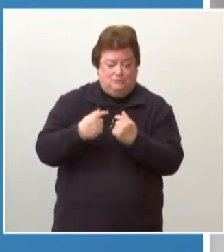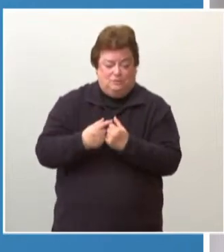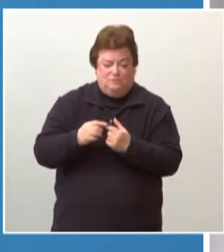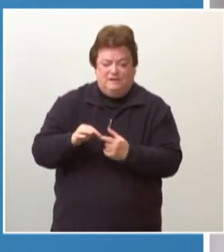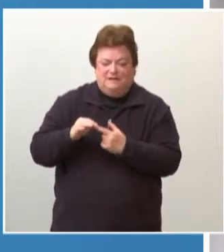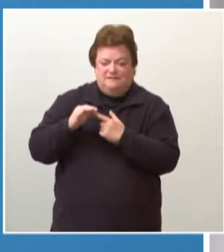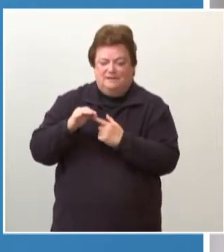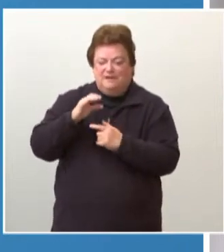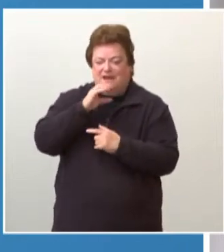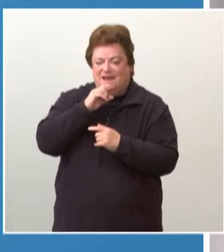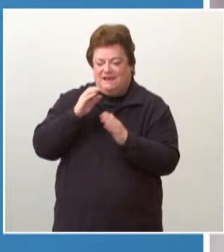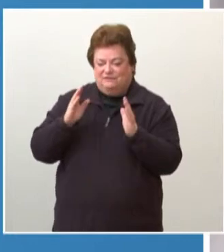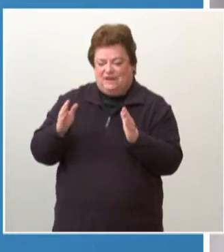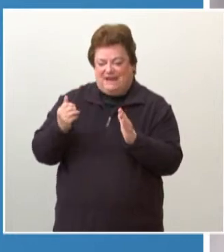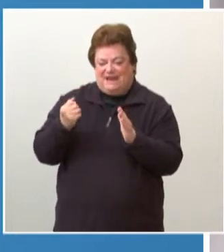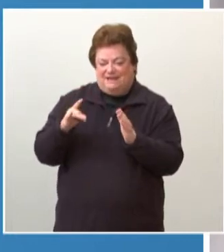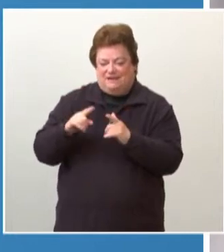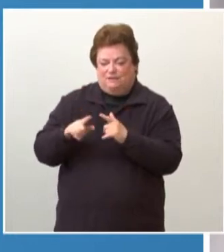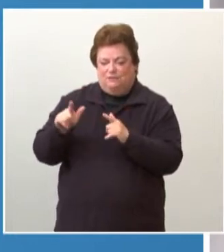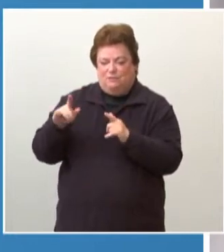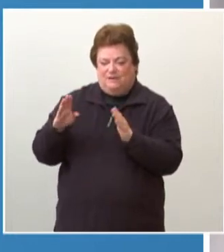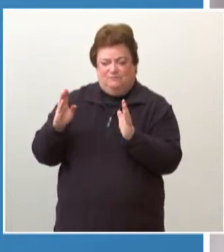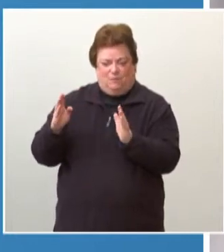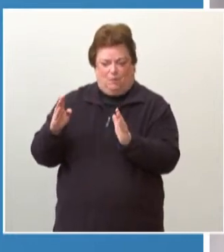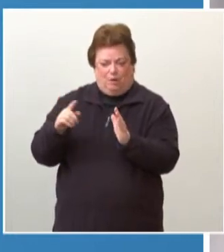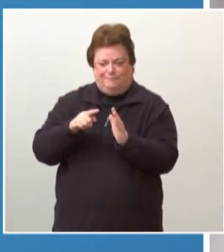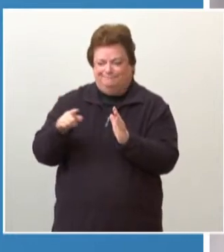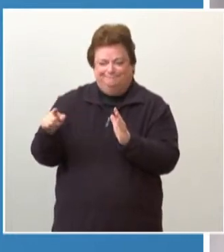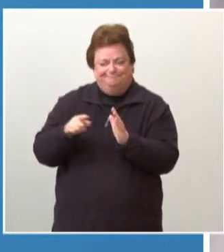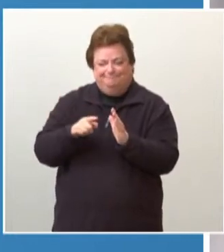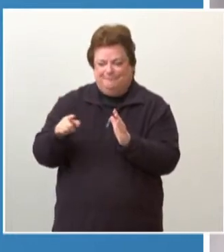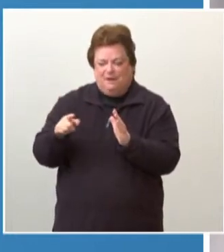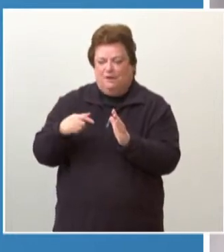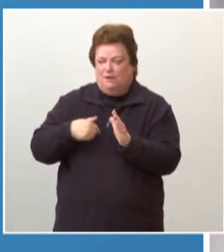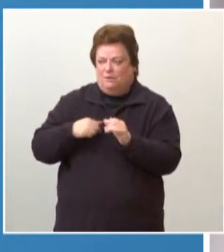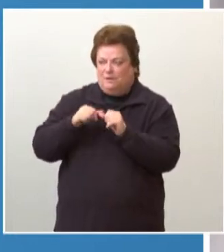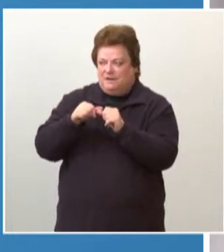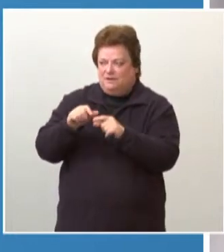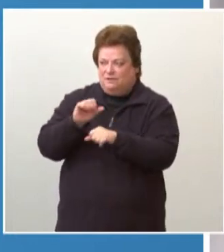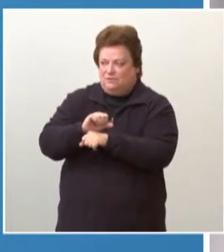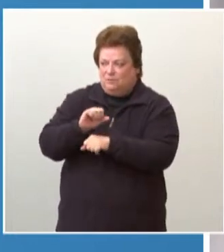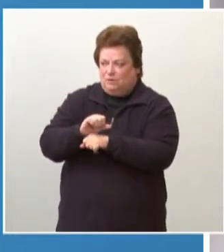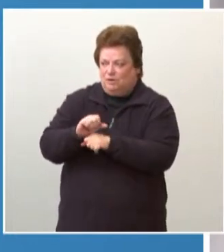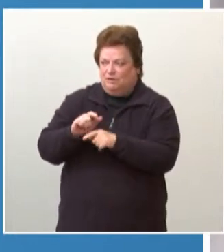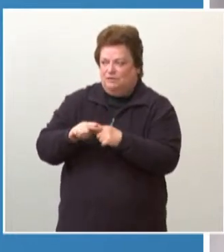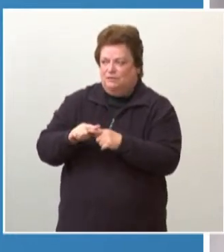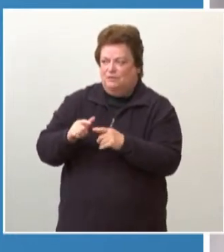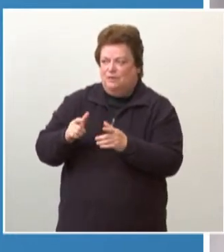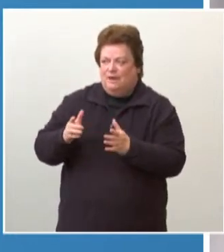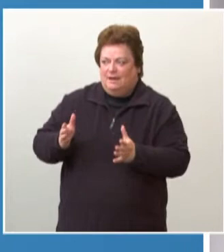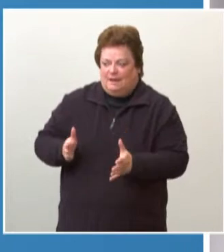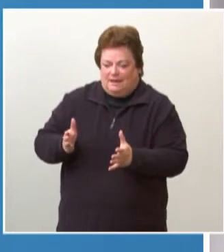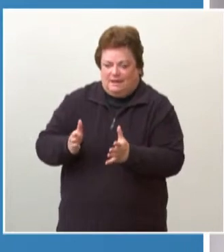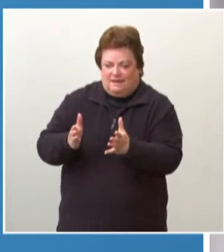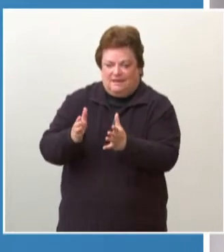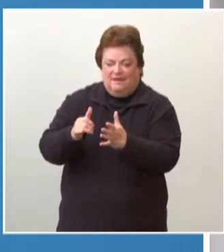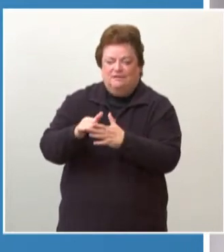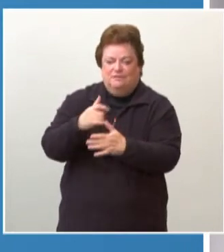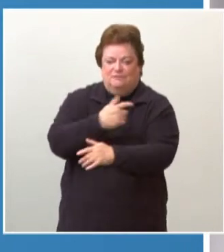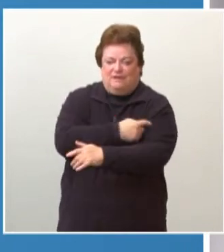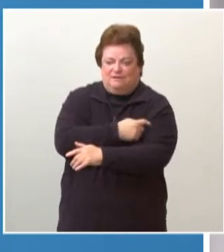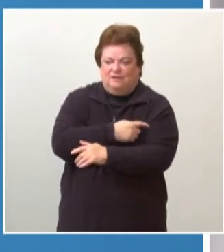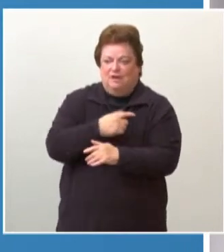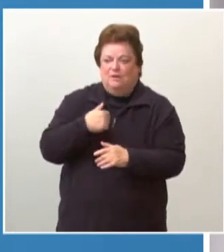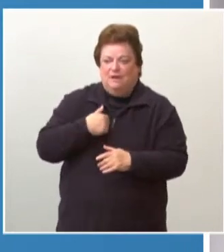of 18 to 24-year-olds. We continue to work with our partners to accelerate vaccination. And this week,